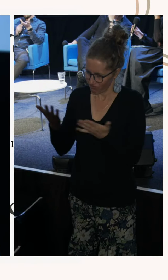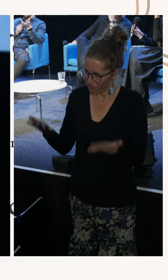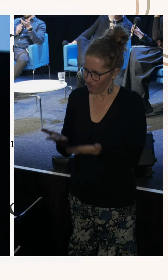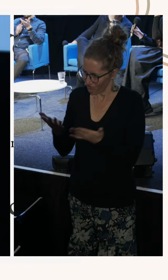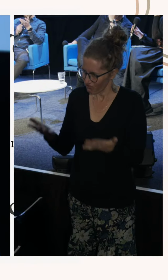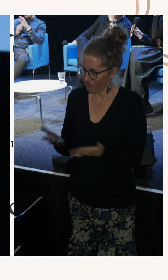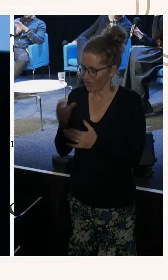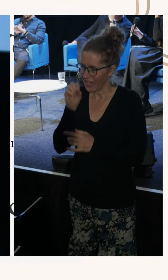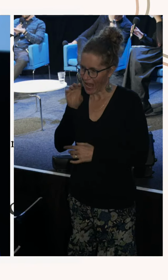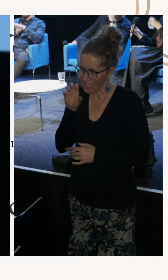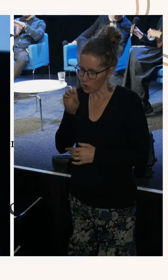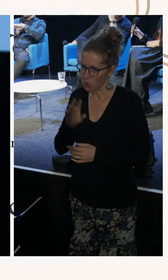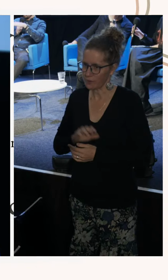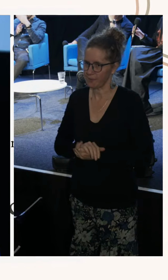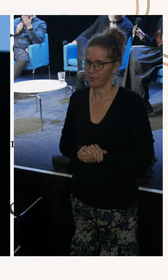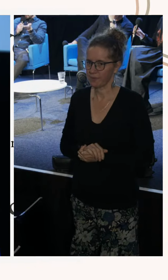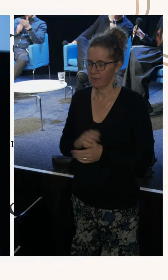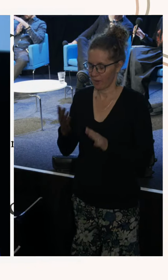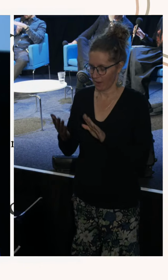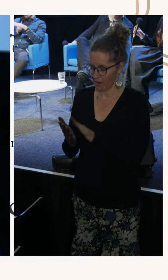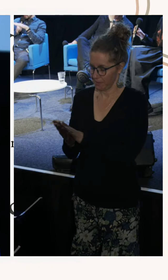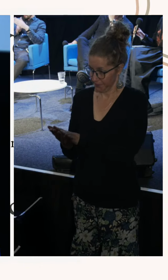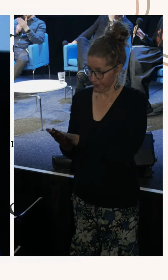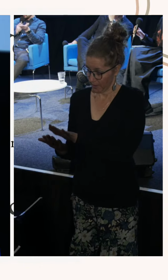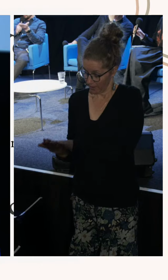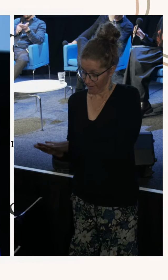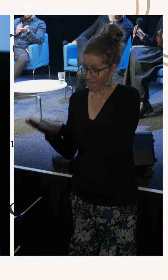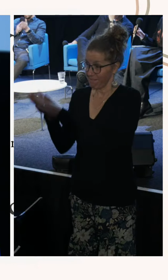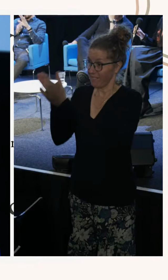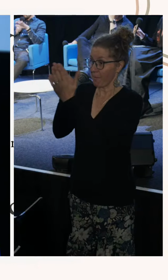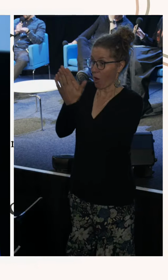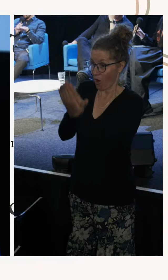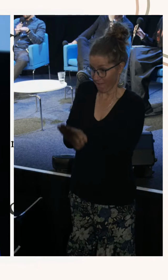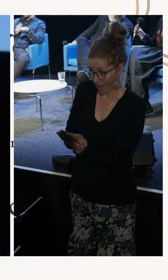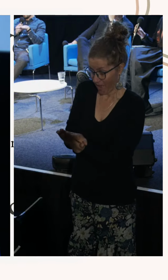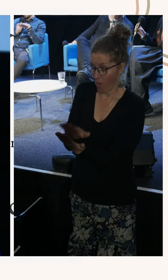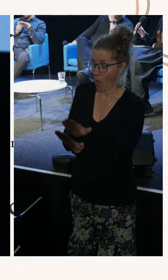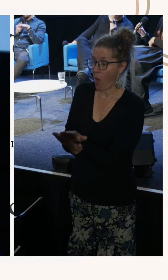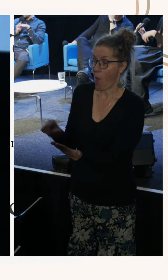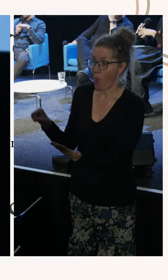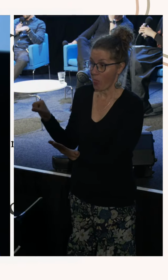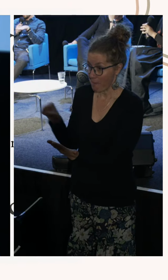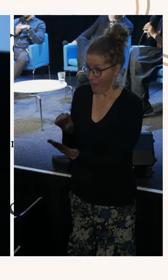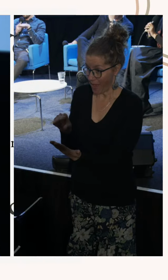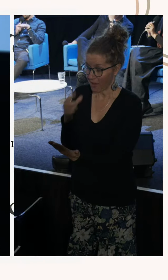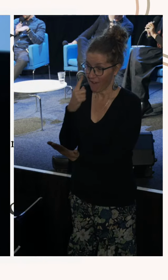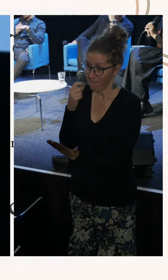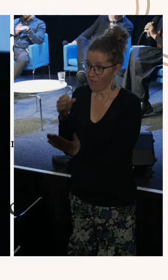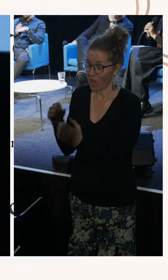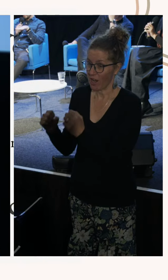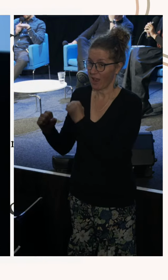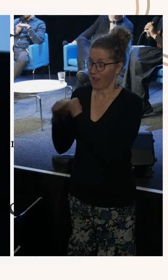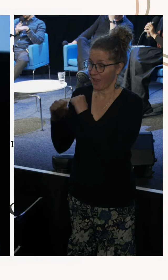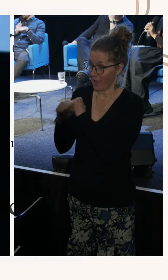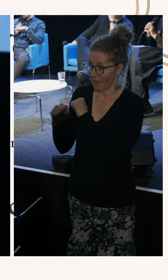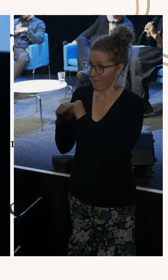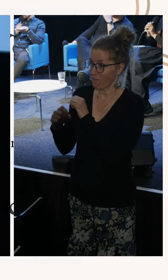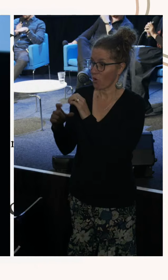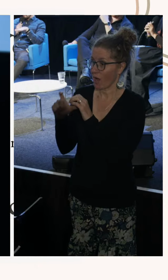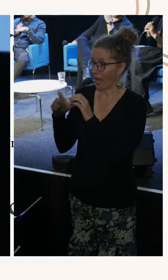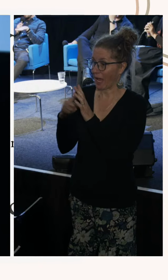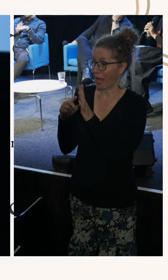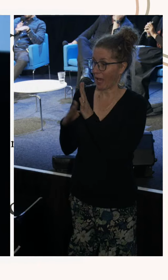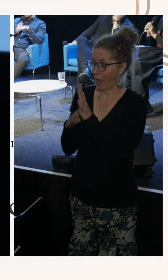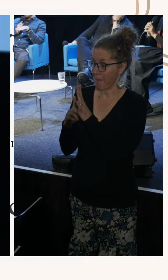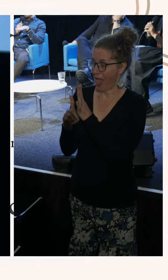kind of cartoon. Flip over the magazine, and on the back cover, you'll find an ad for Comalco and for Rio